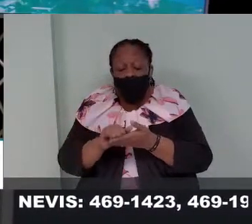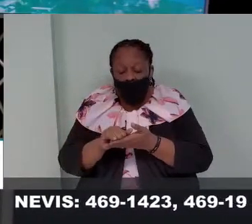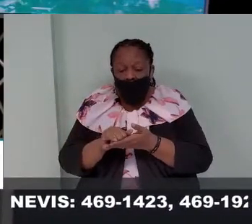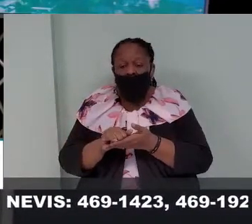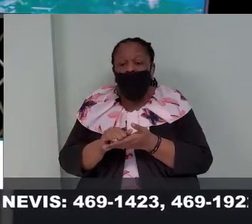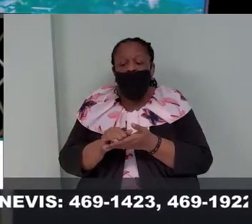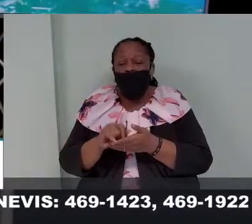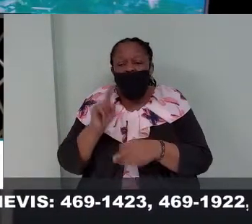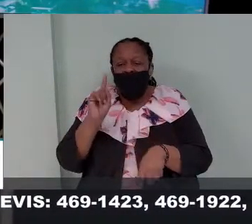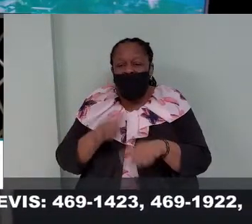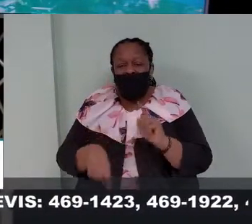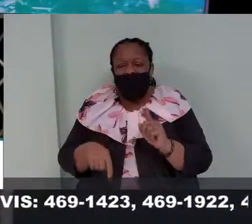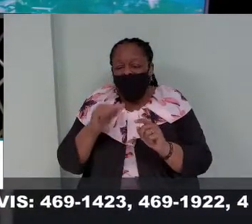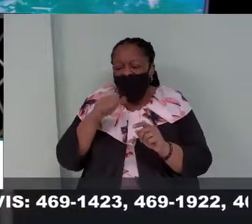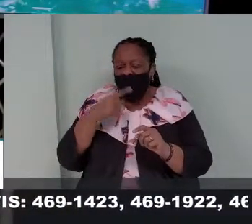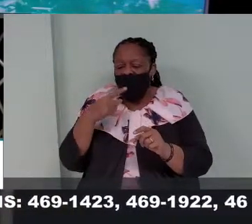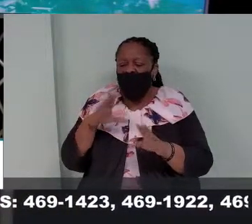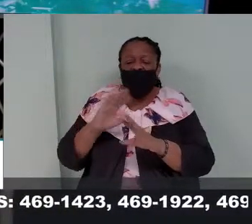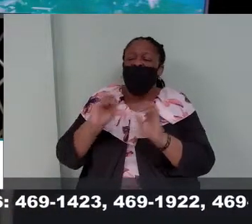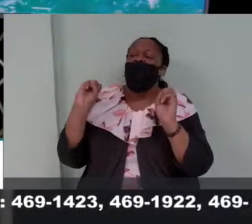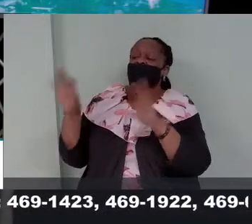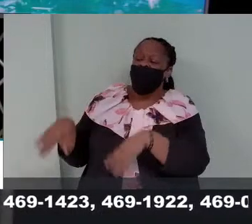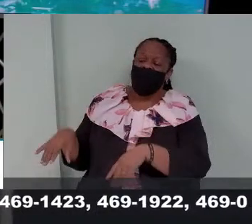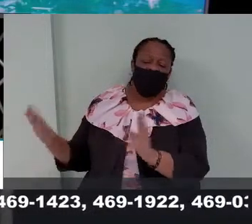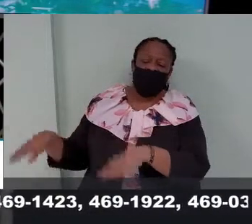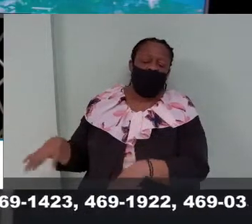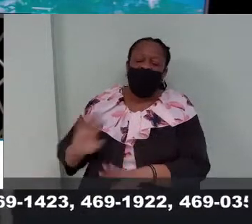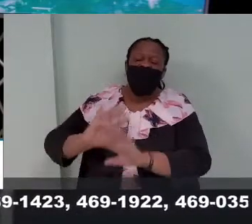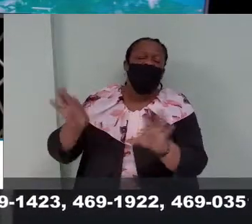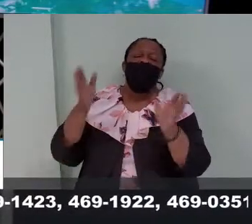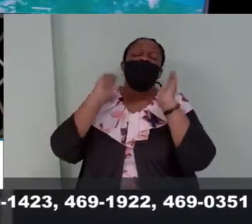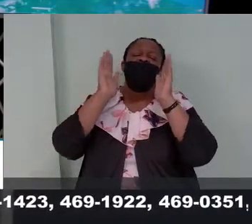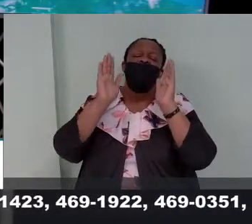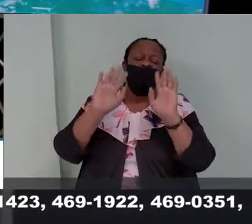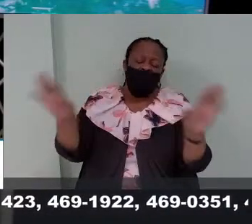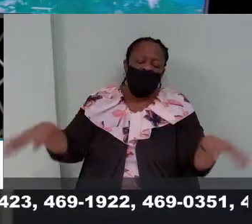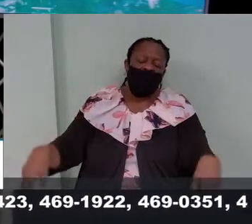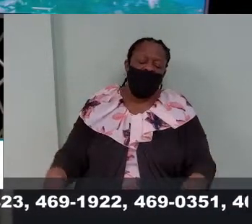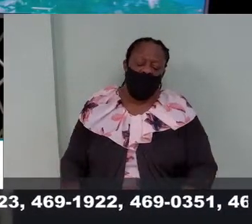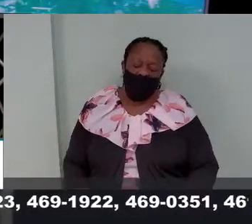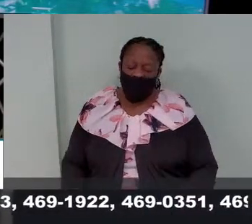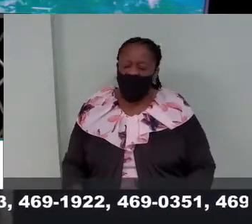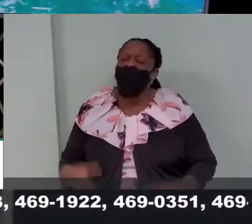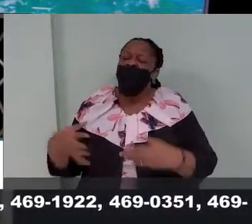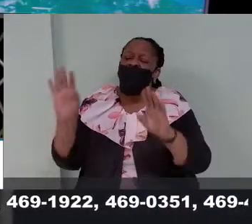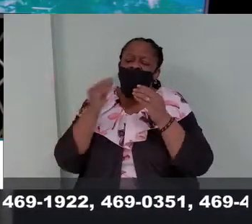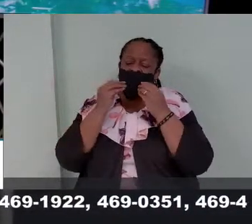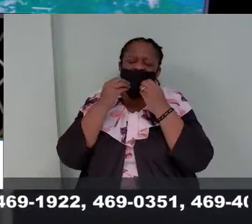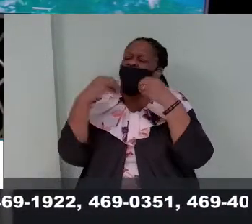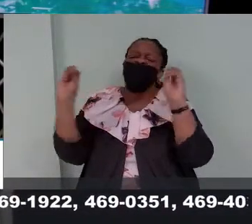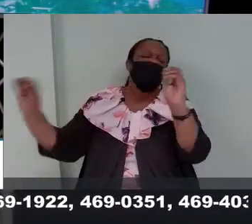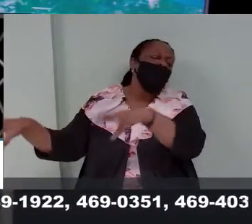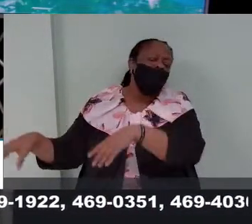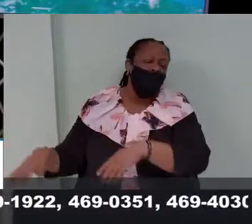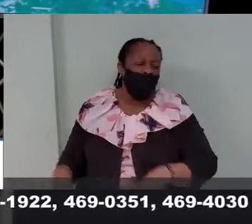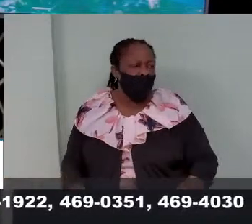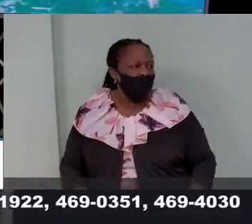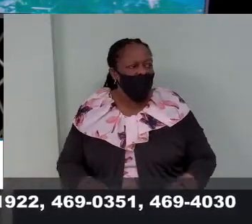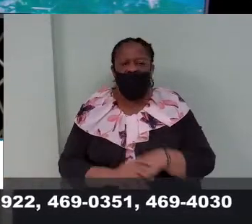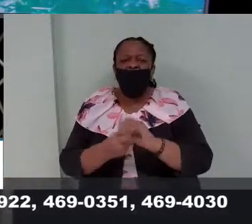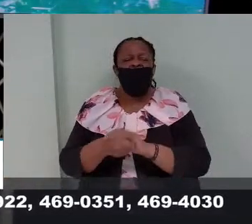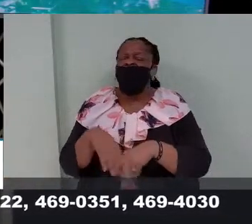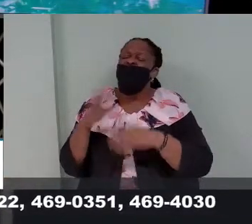relax the restrictions that we have on the super spreader events, and then we end up like some countries with community spread.